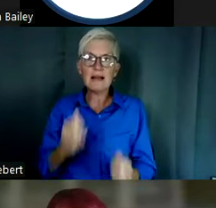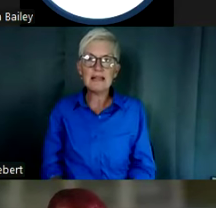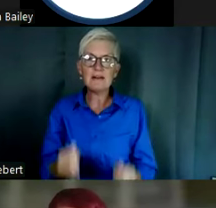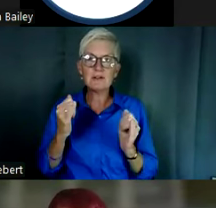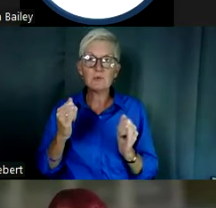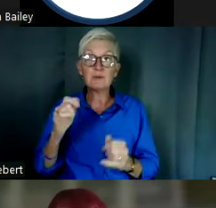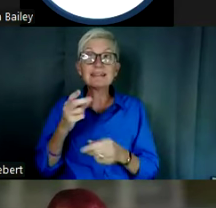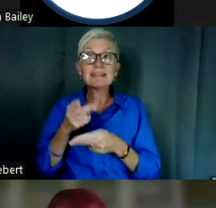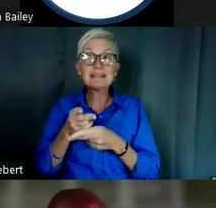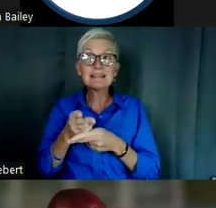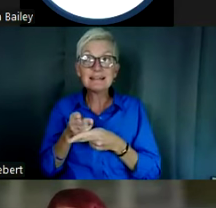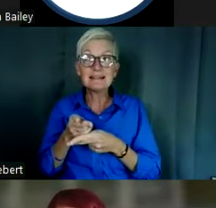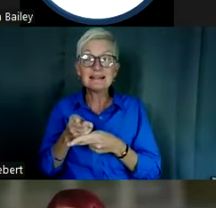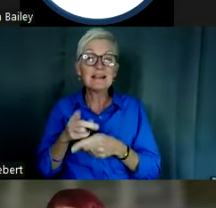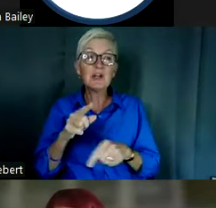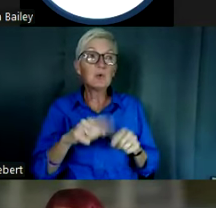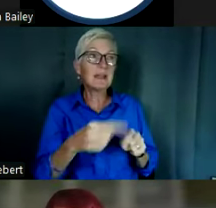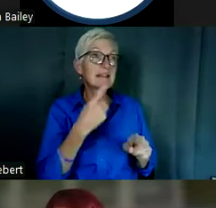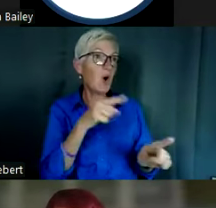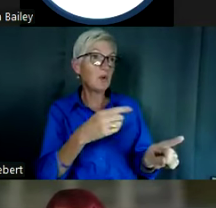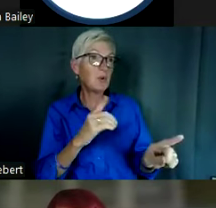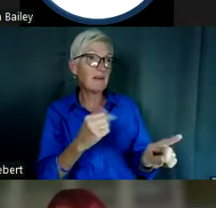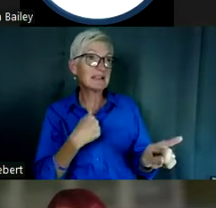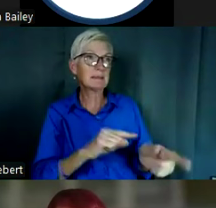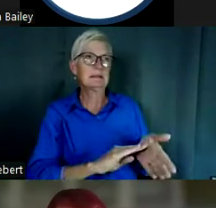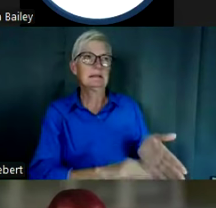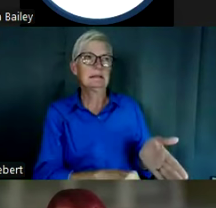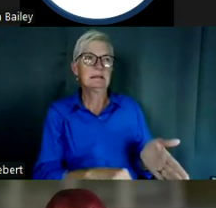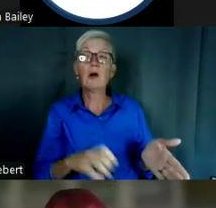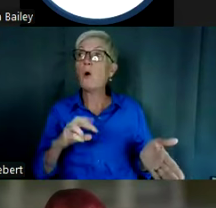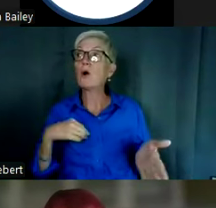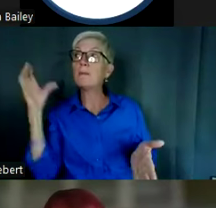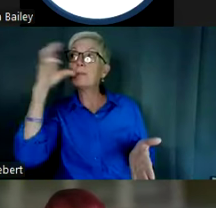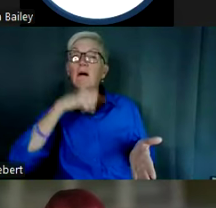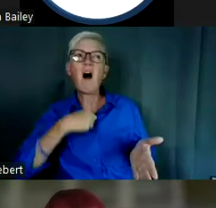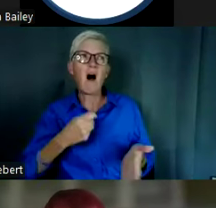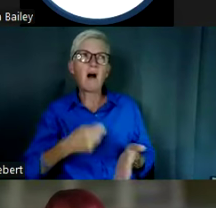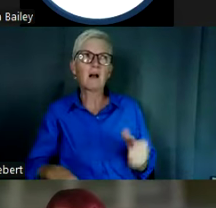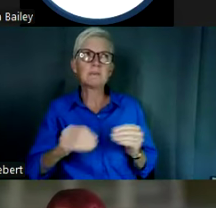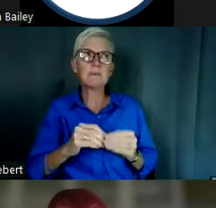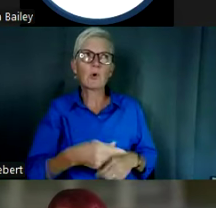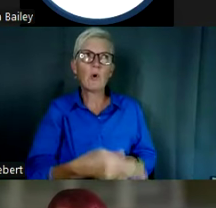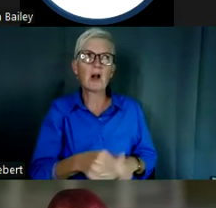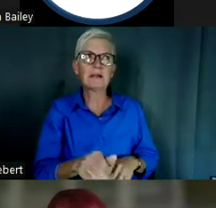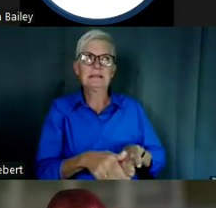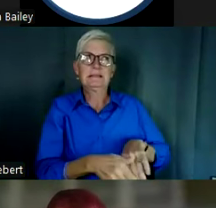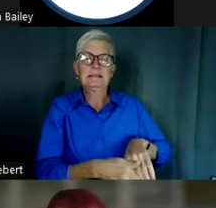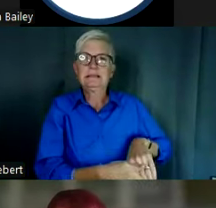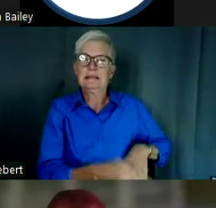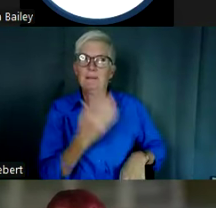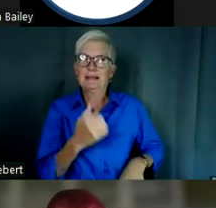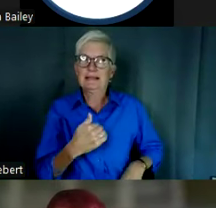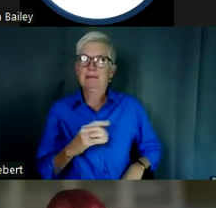disqualifying somebody because they have a disability and or making assumptions that it's going to cost me more to hire this person because they have a